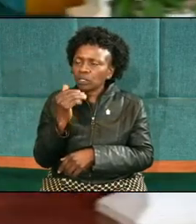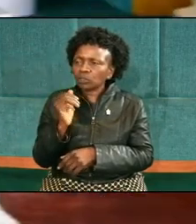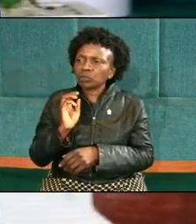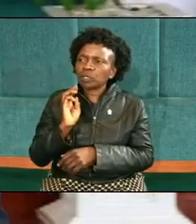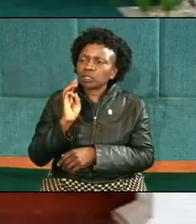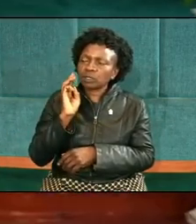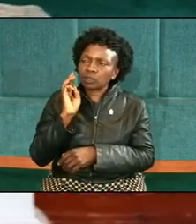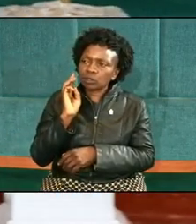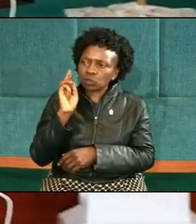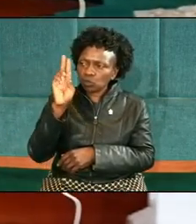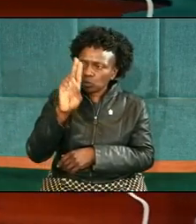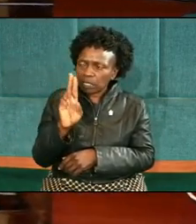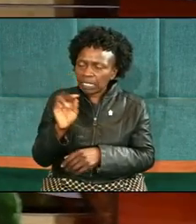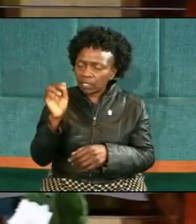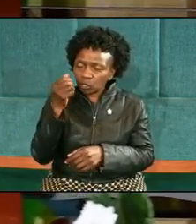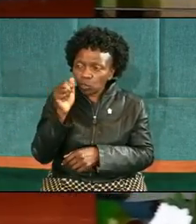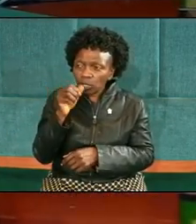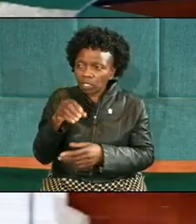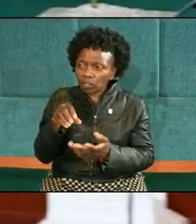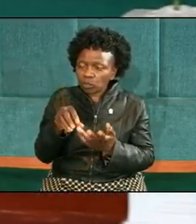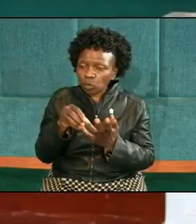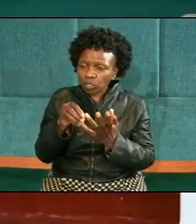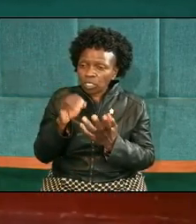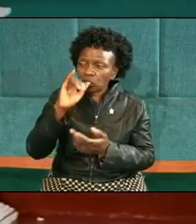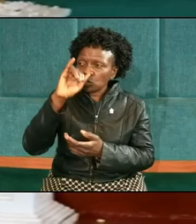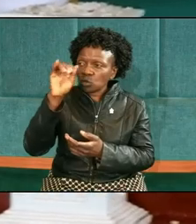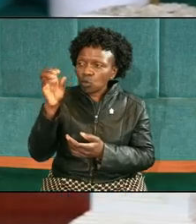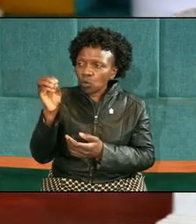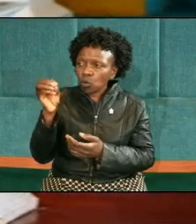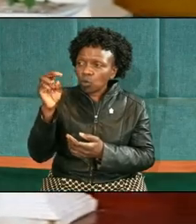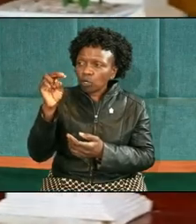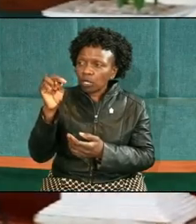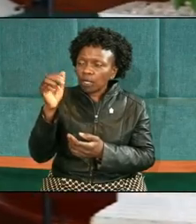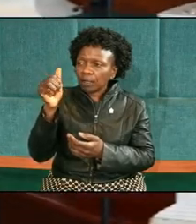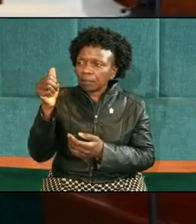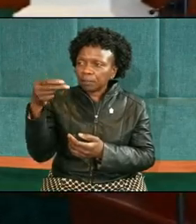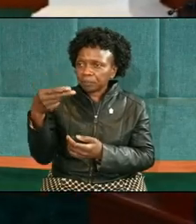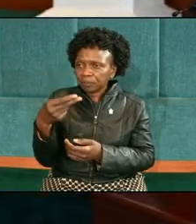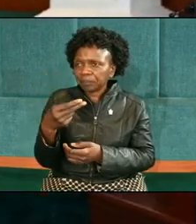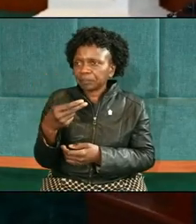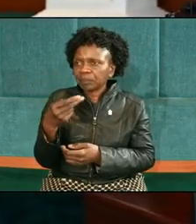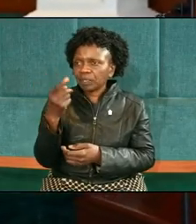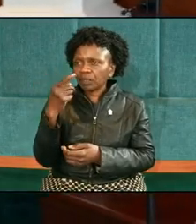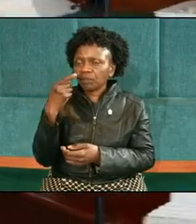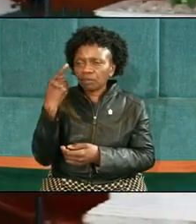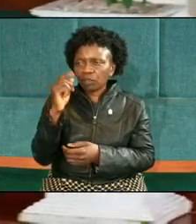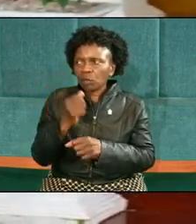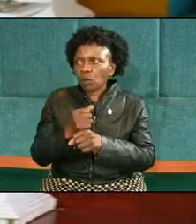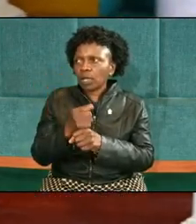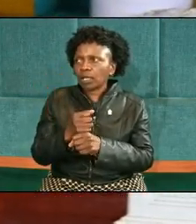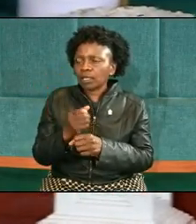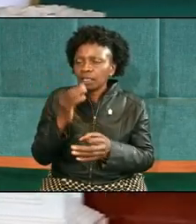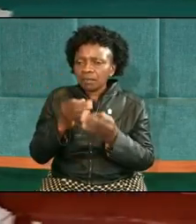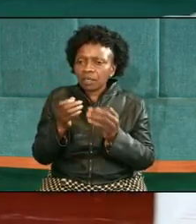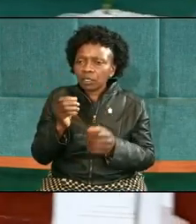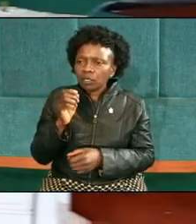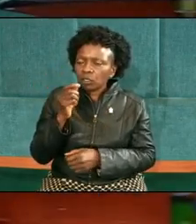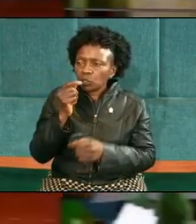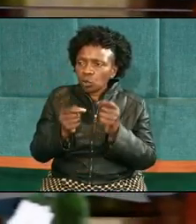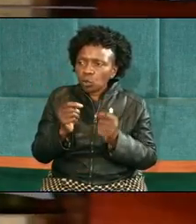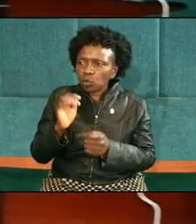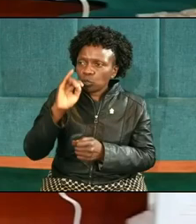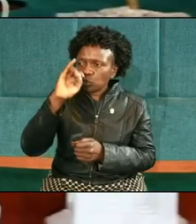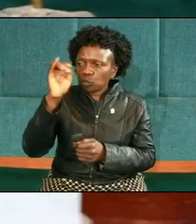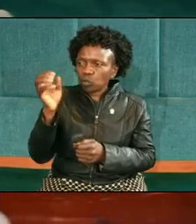So he chose Jonah. He chose Jonah for the mission, even though Jonah did. God already